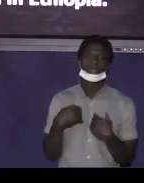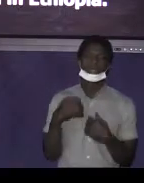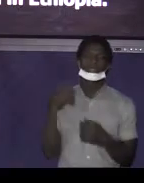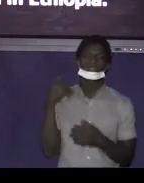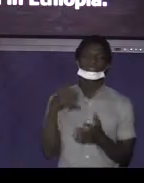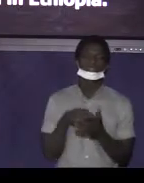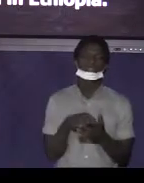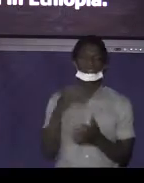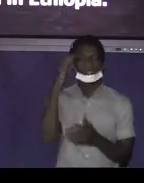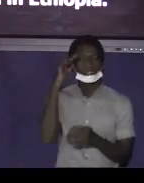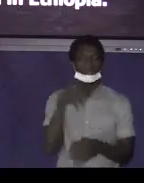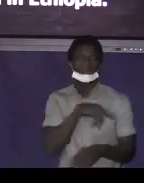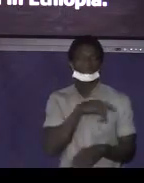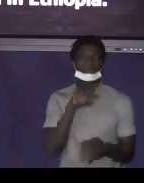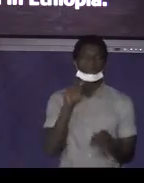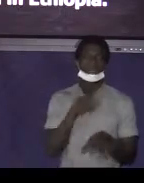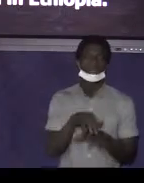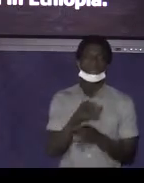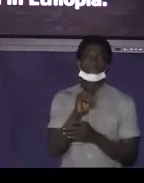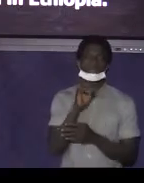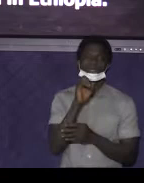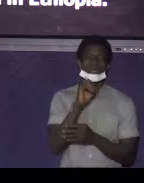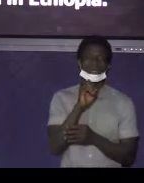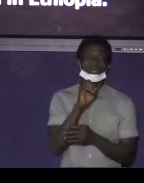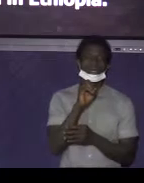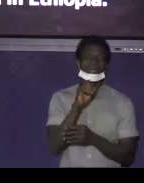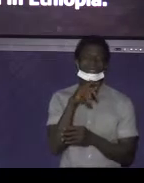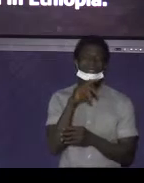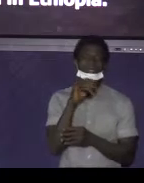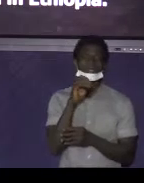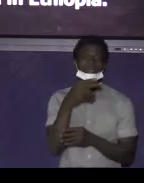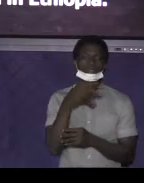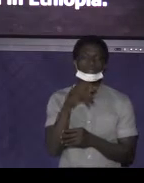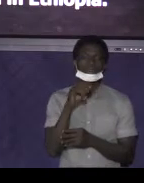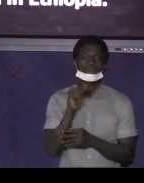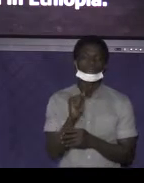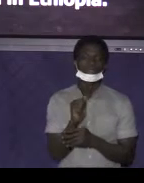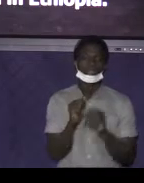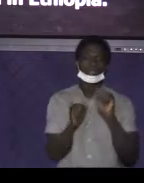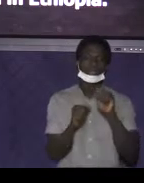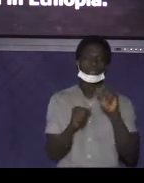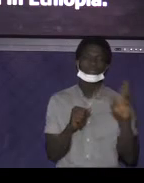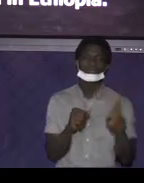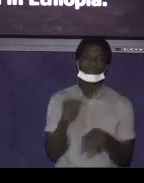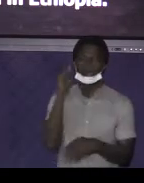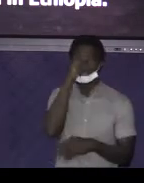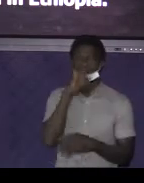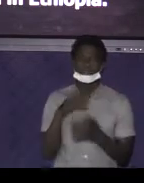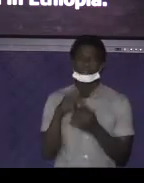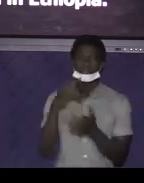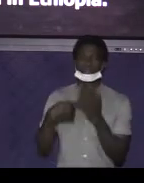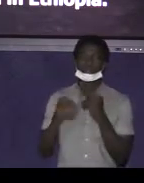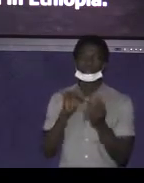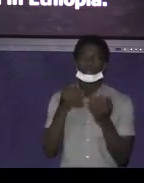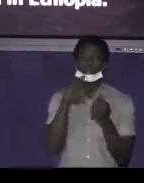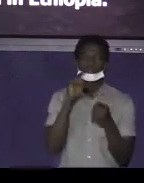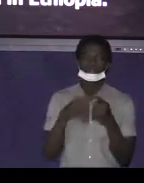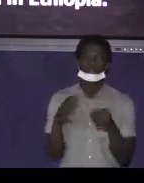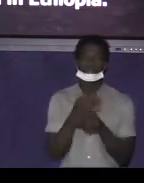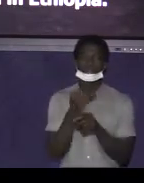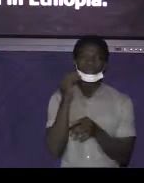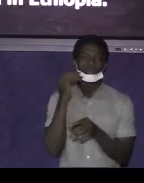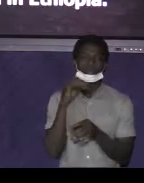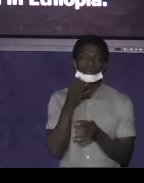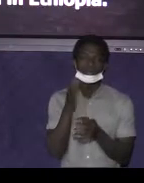has its headquarters at Addis Ababa in Ethiopia. That's AU, African Union. What I want you to take home